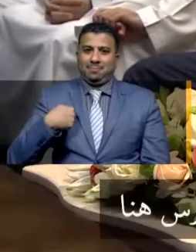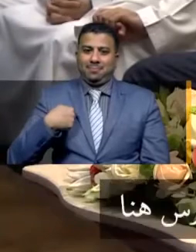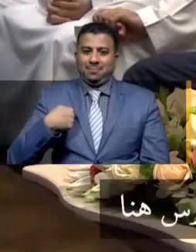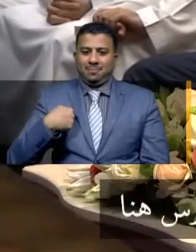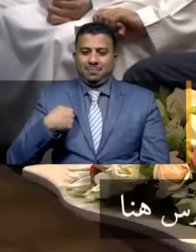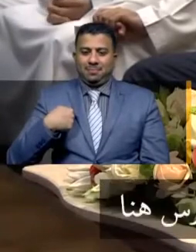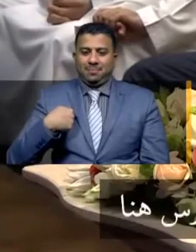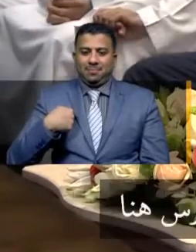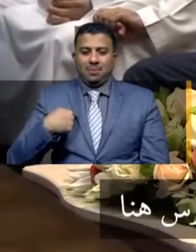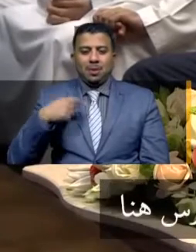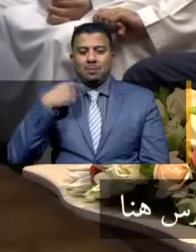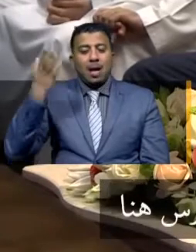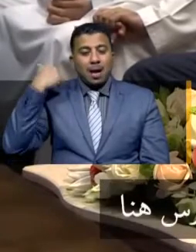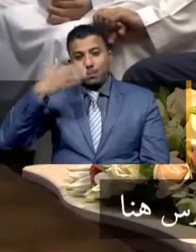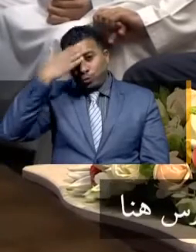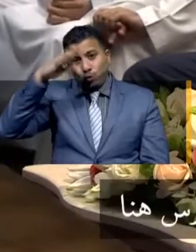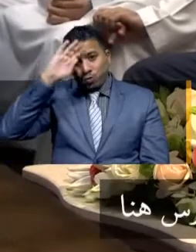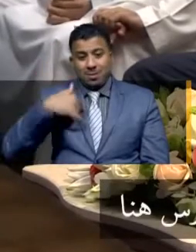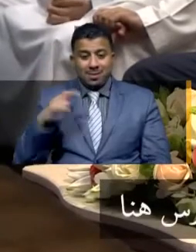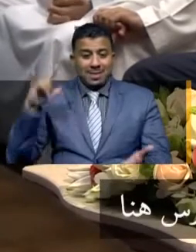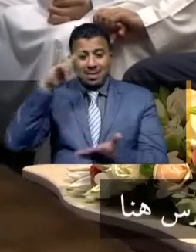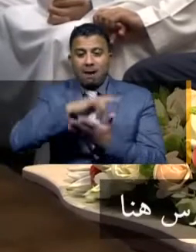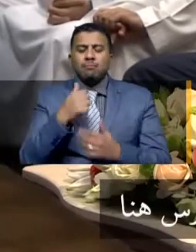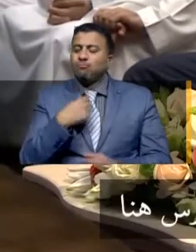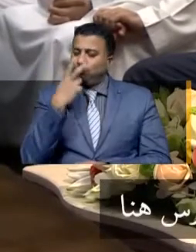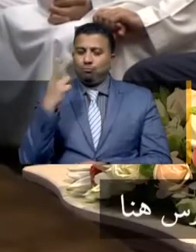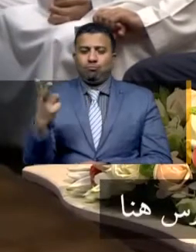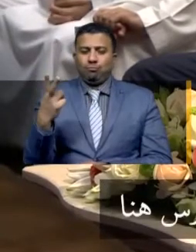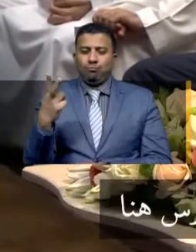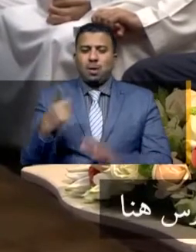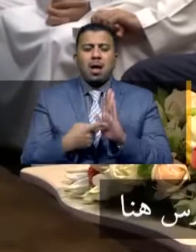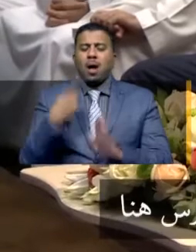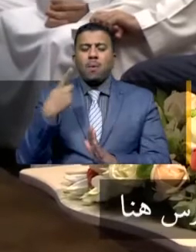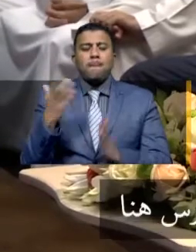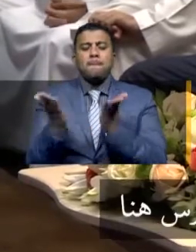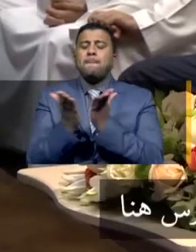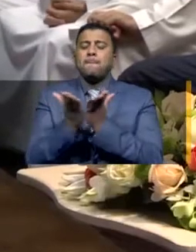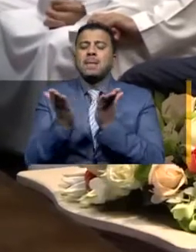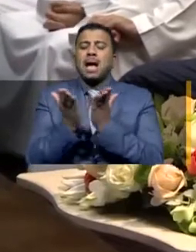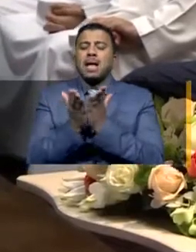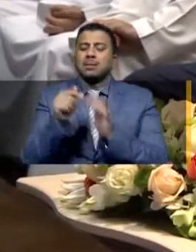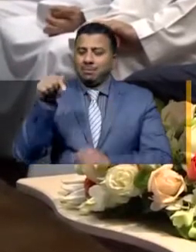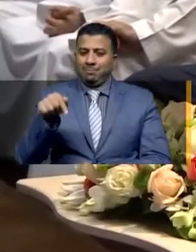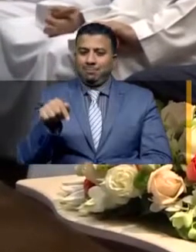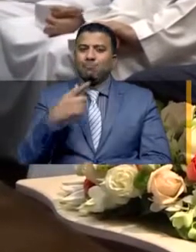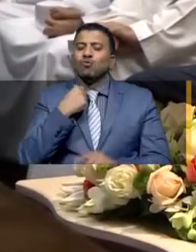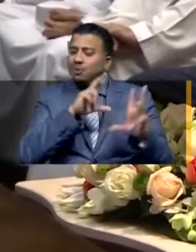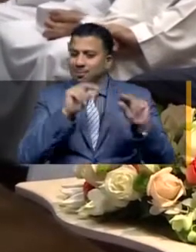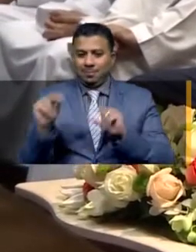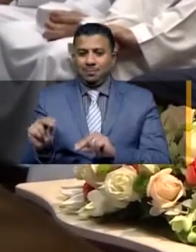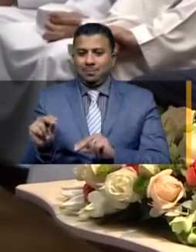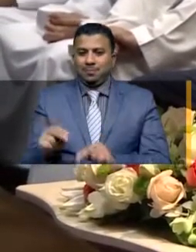When I was in Australia, I decided to copy one of the schools there